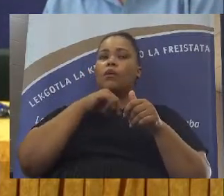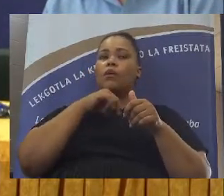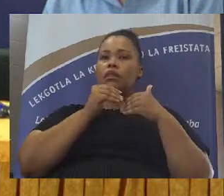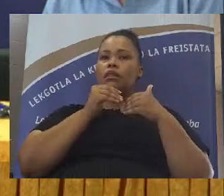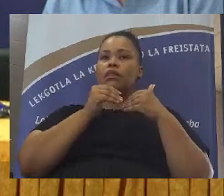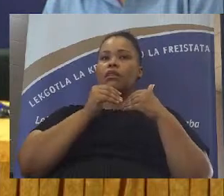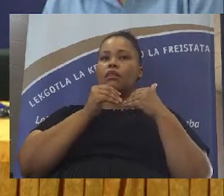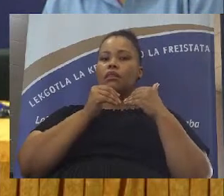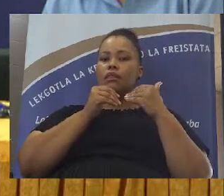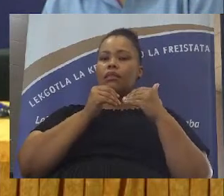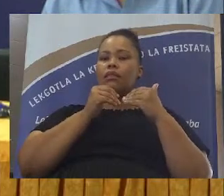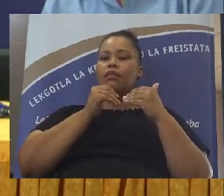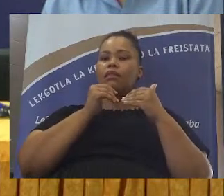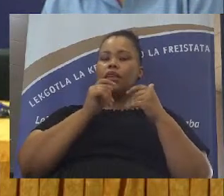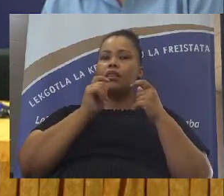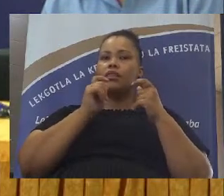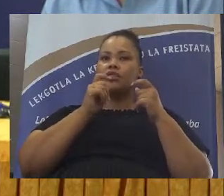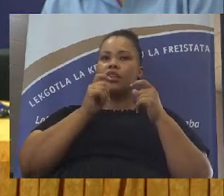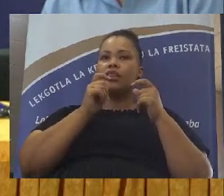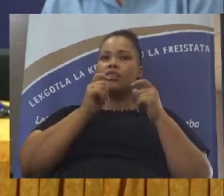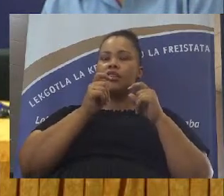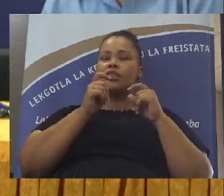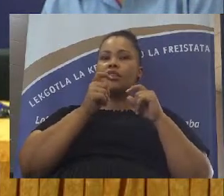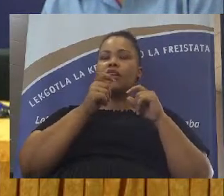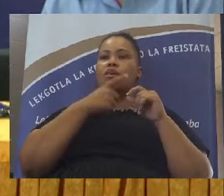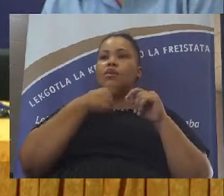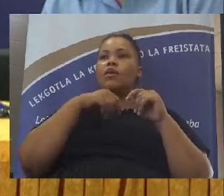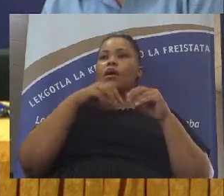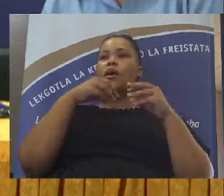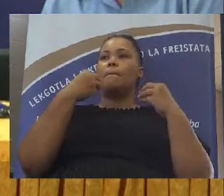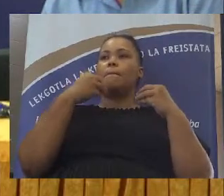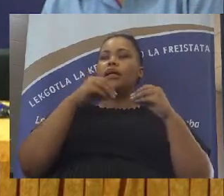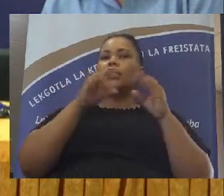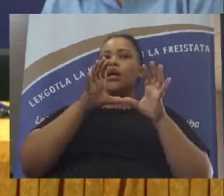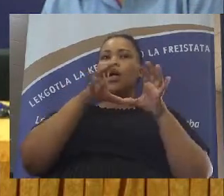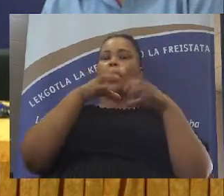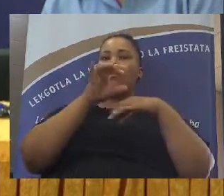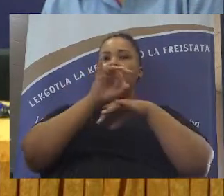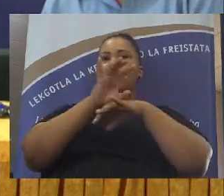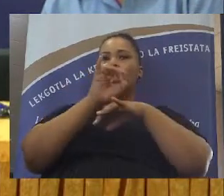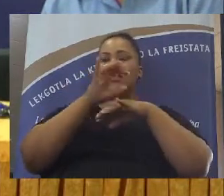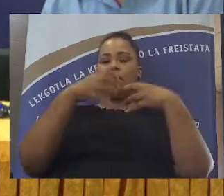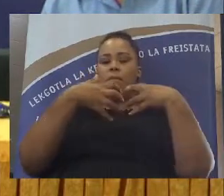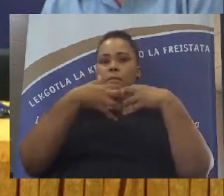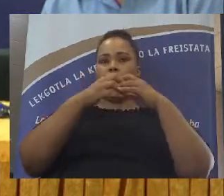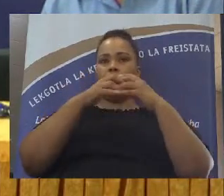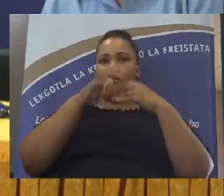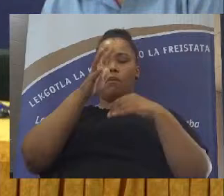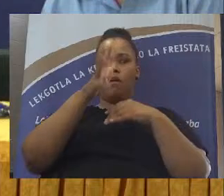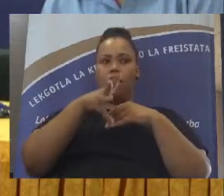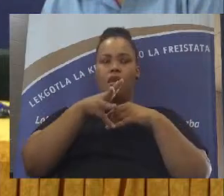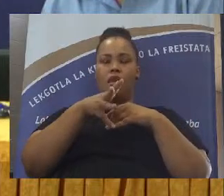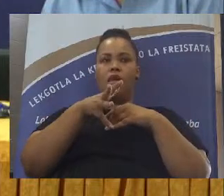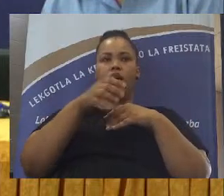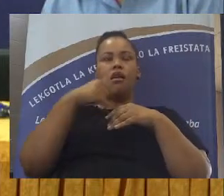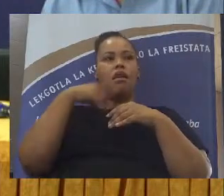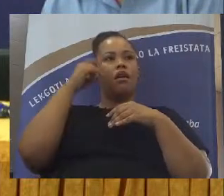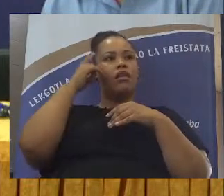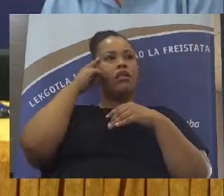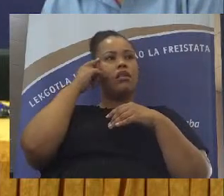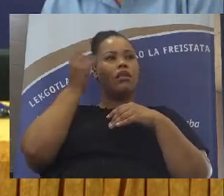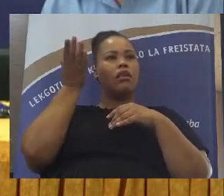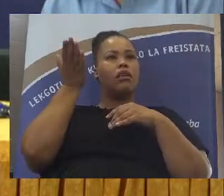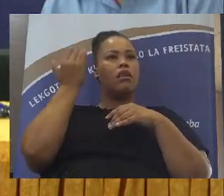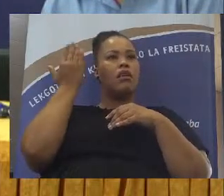are starting to turn. So we are going to establish a Small Enterprise Advisory Body again. We're going to bring it on board. I think the last time